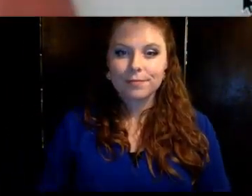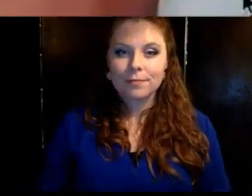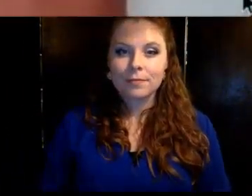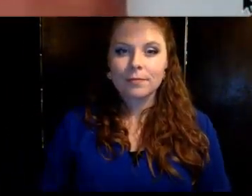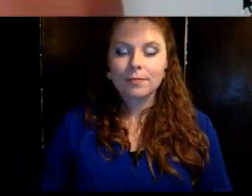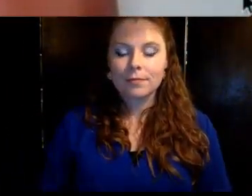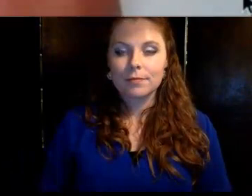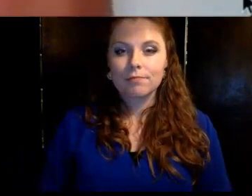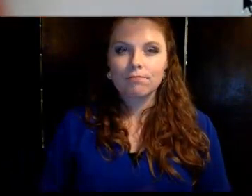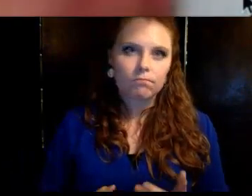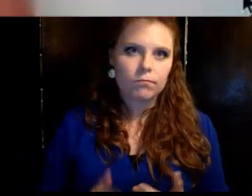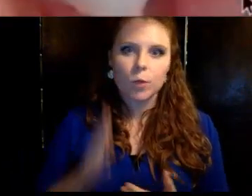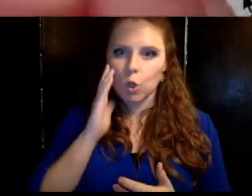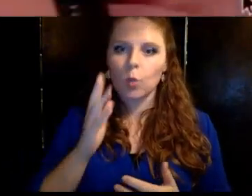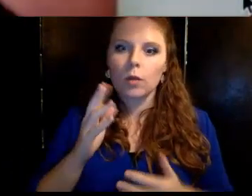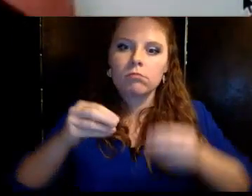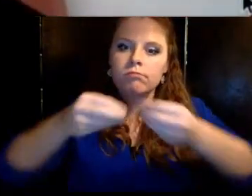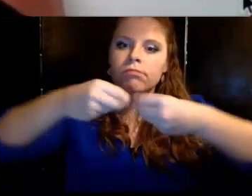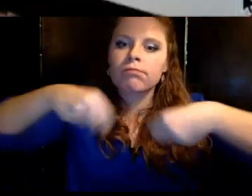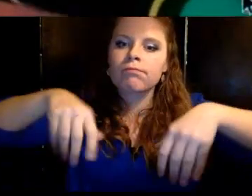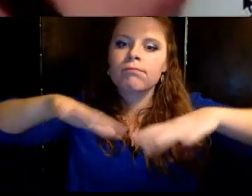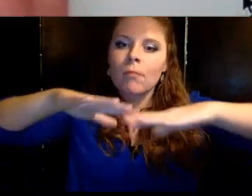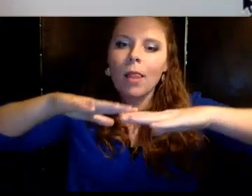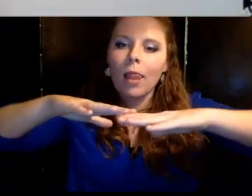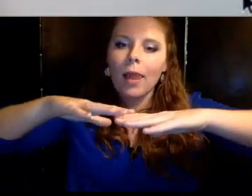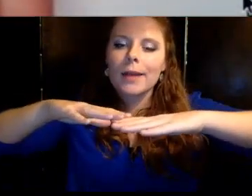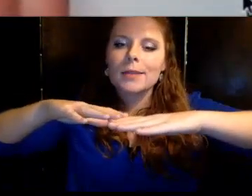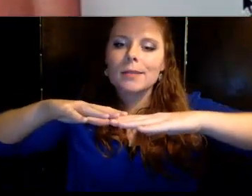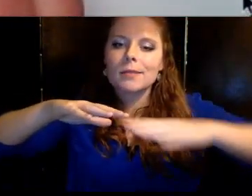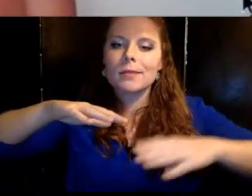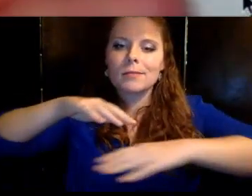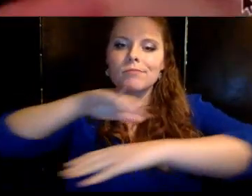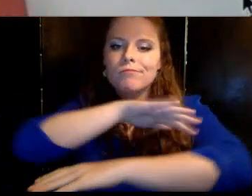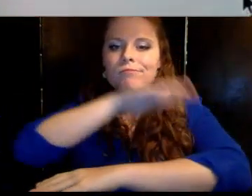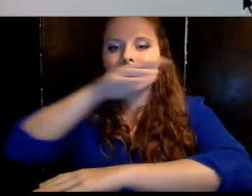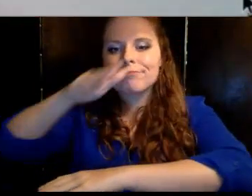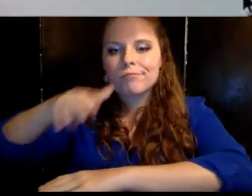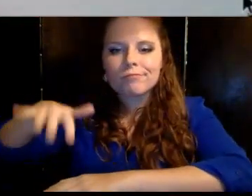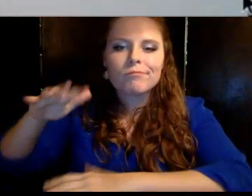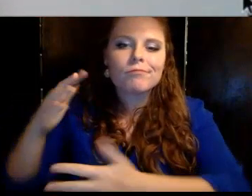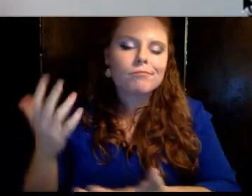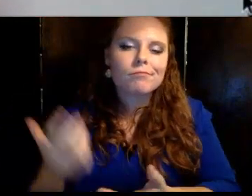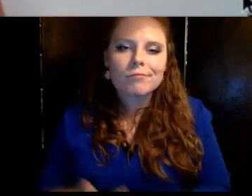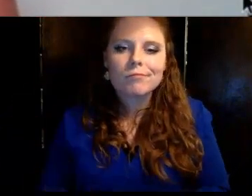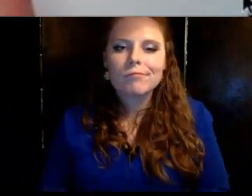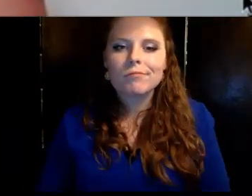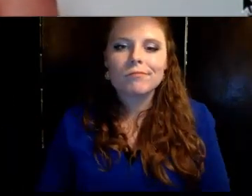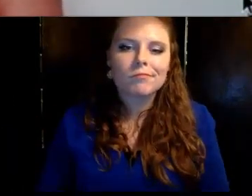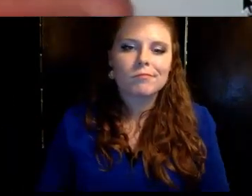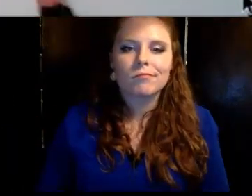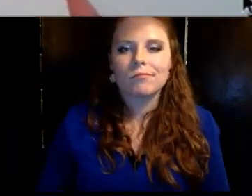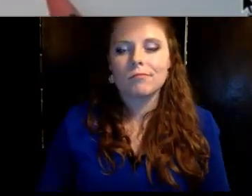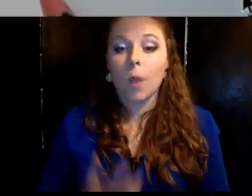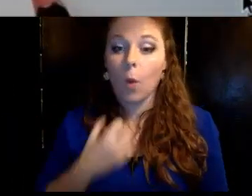and you're drawing a landscape. Seen from outside is a landscape. And I want